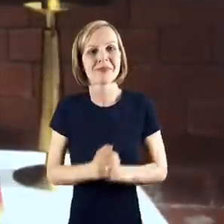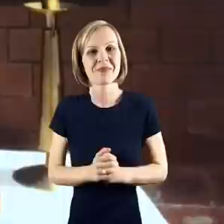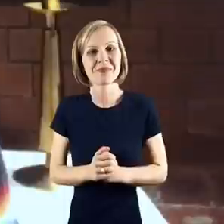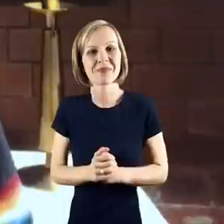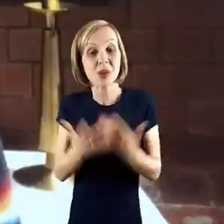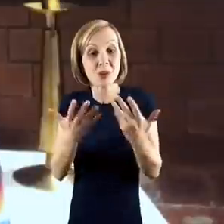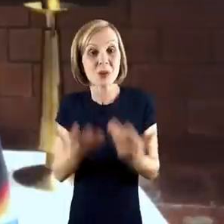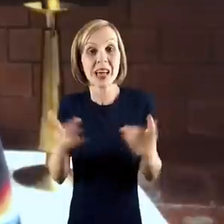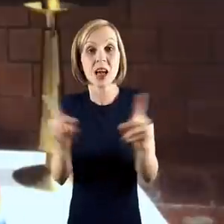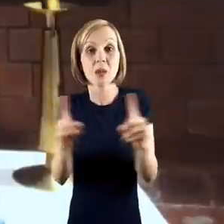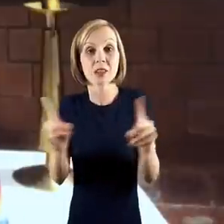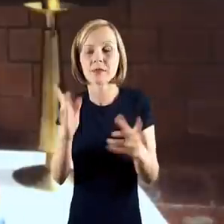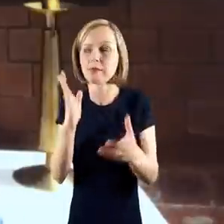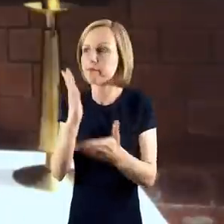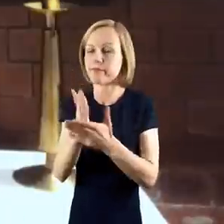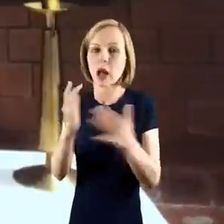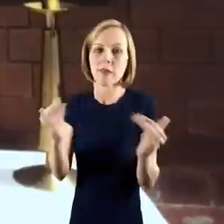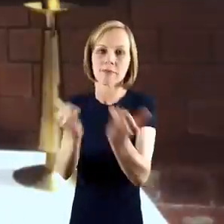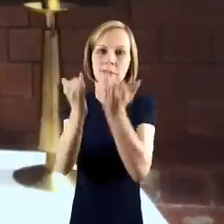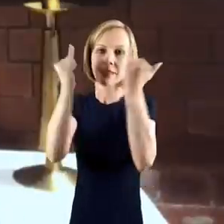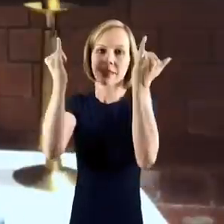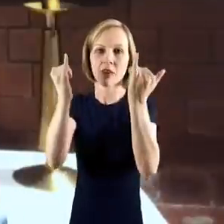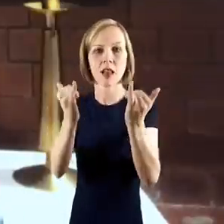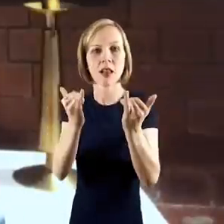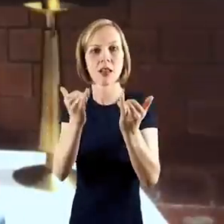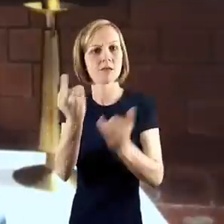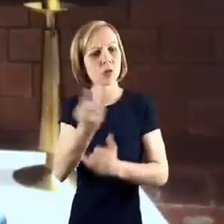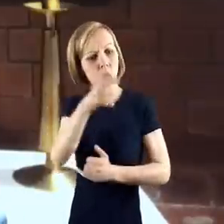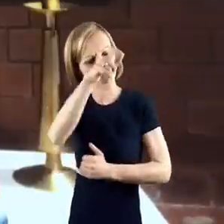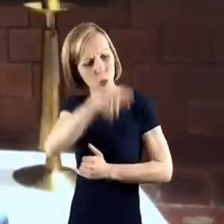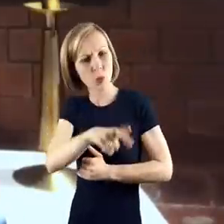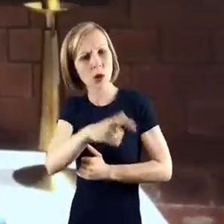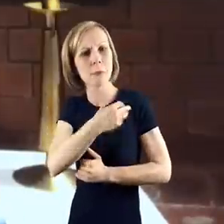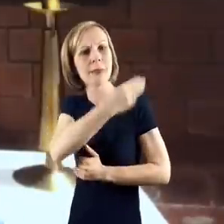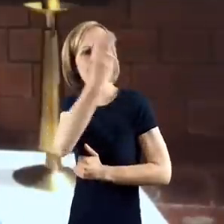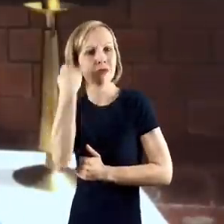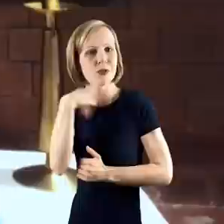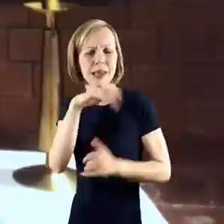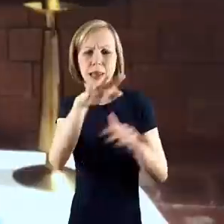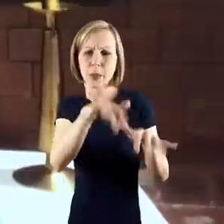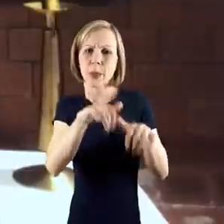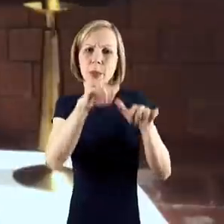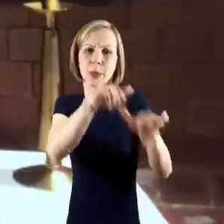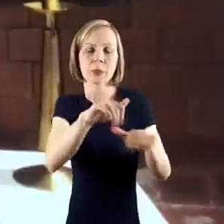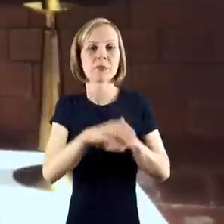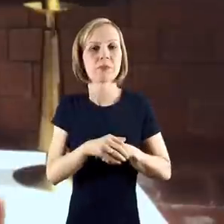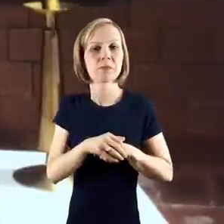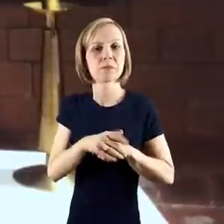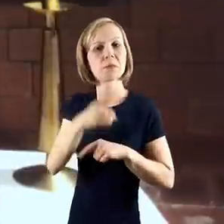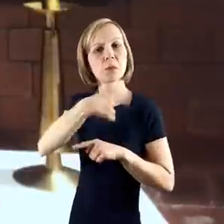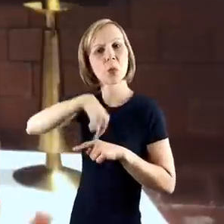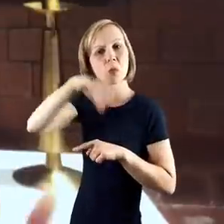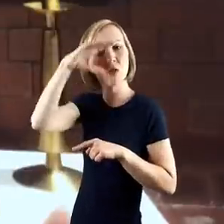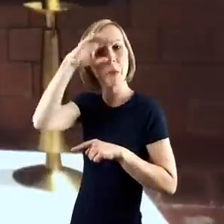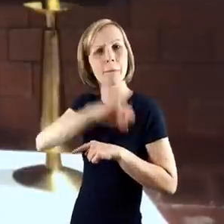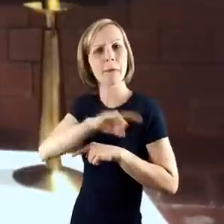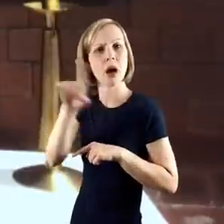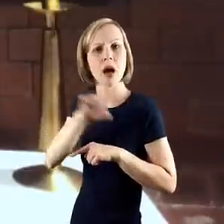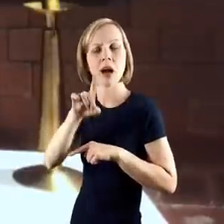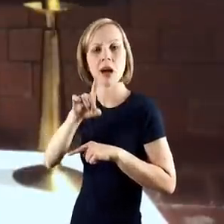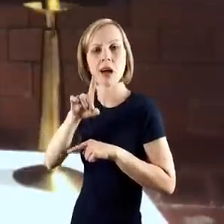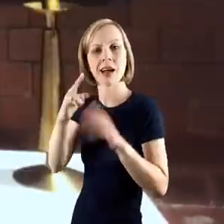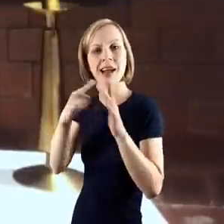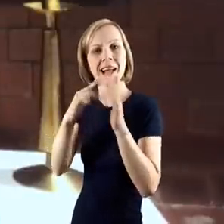Today we celebrate the festival of the Blessed Virgin Mary, and we give thanks for the wonder of what we call the